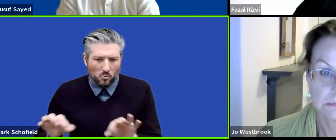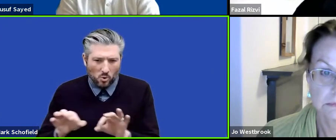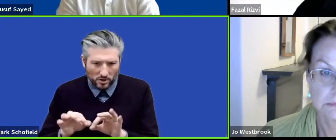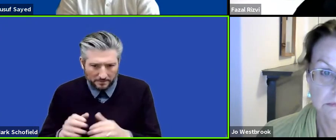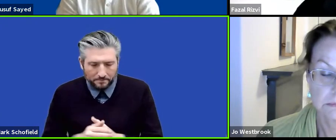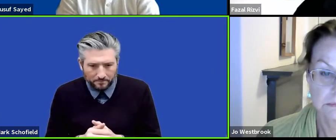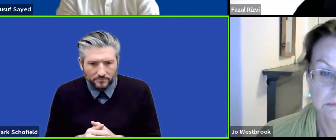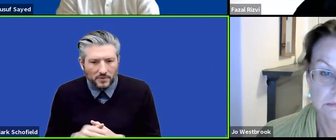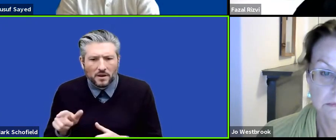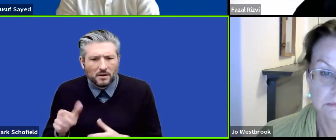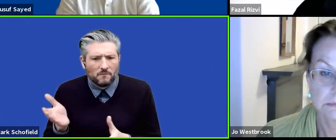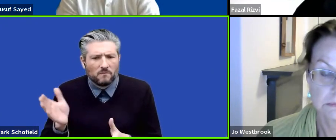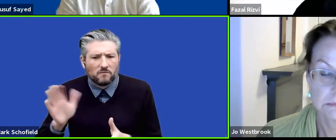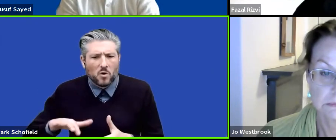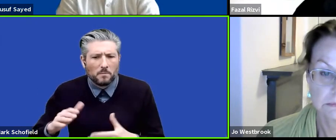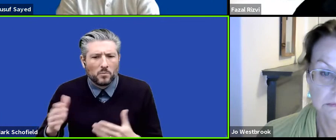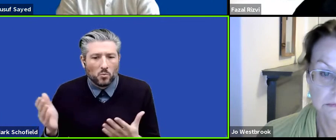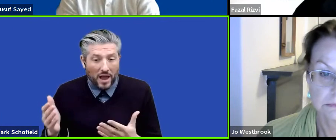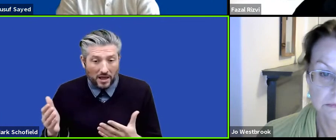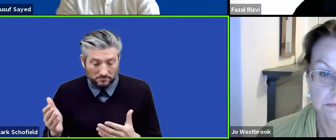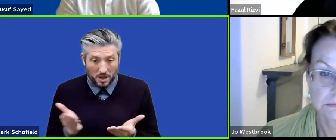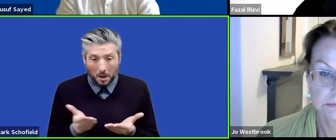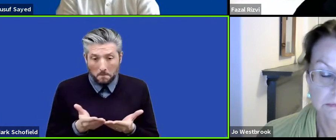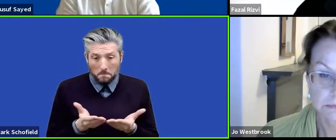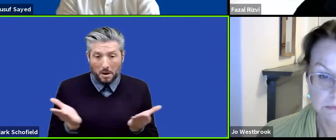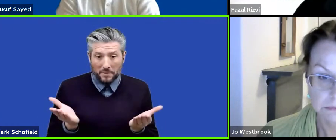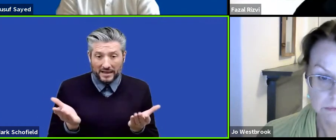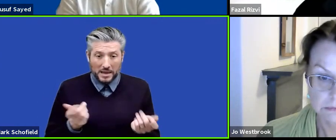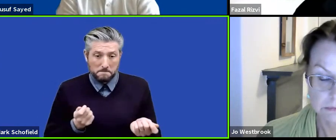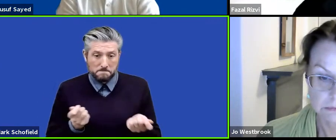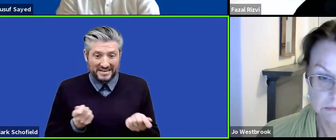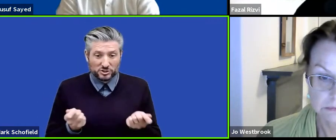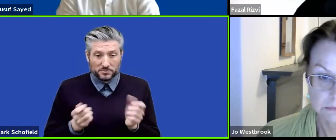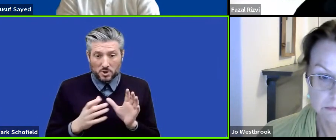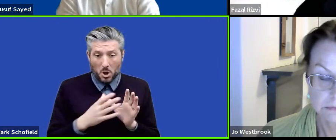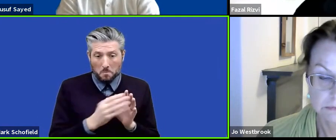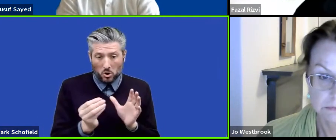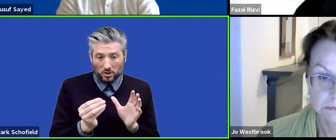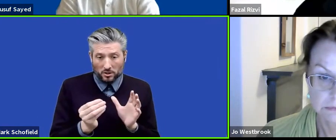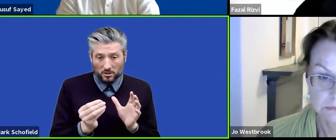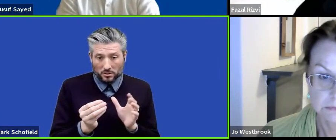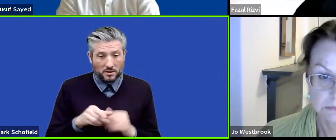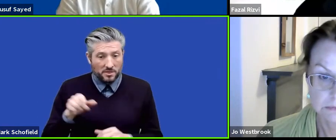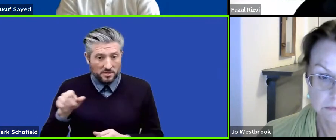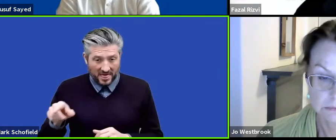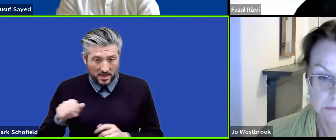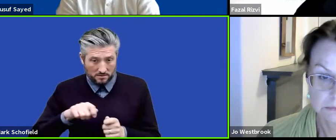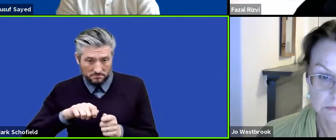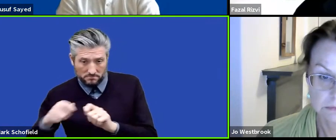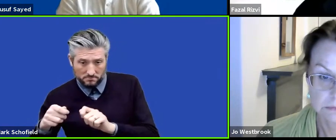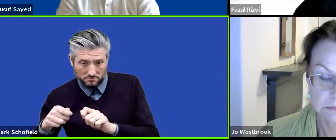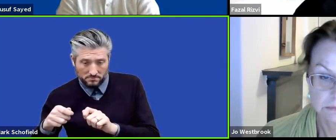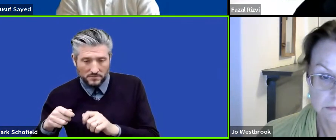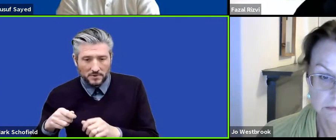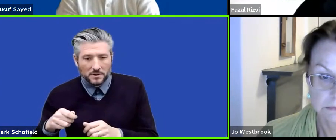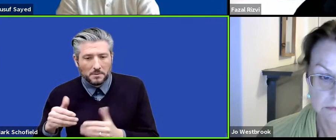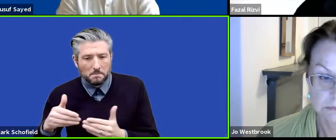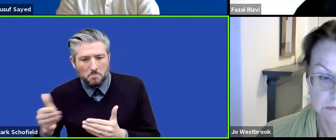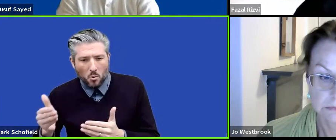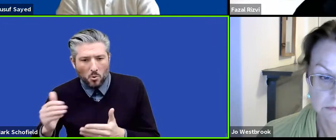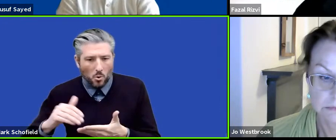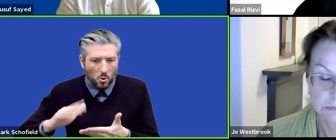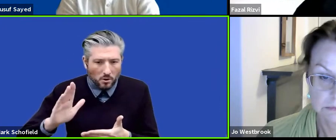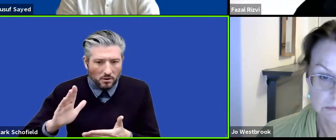of public management, new public management, financialization, commercialization, and audit